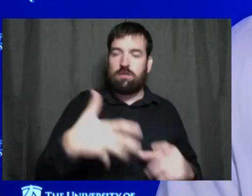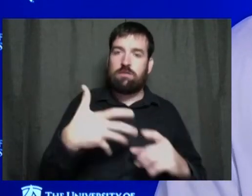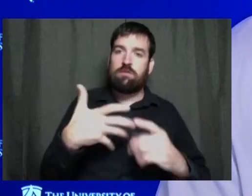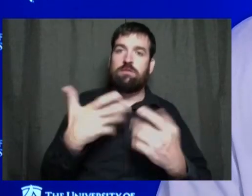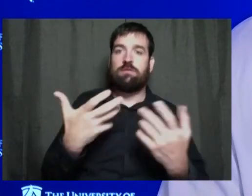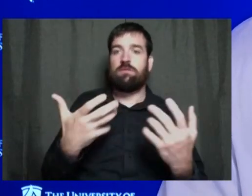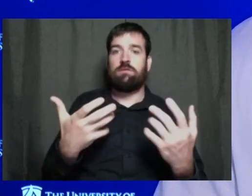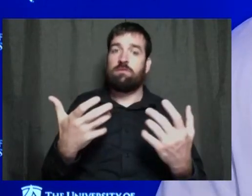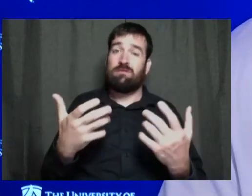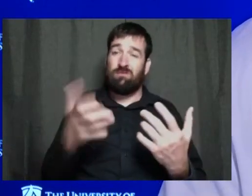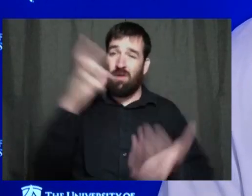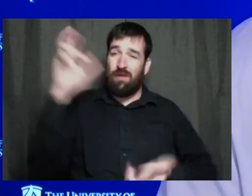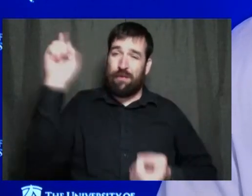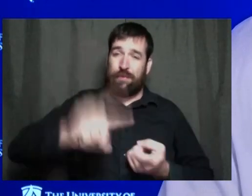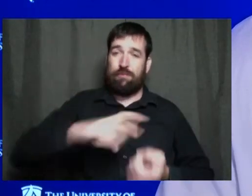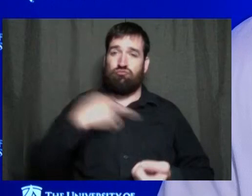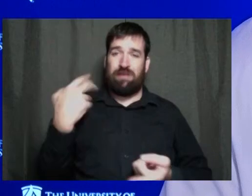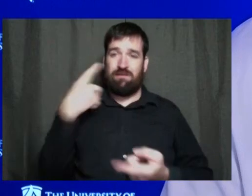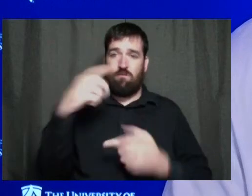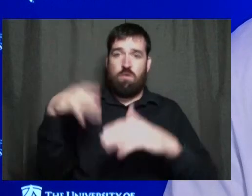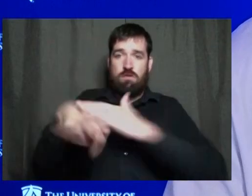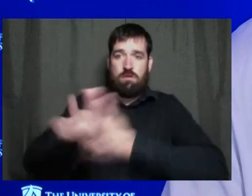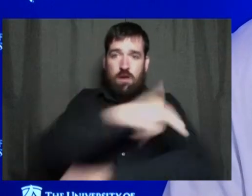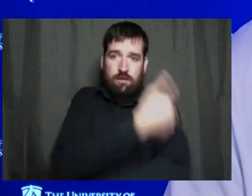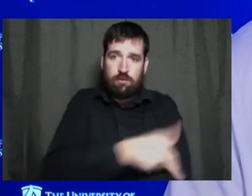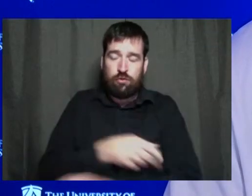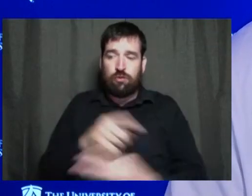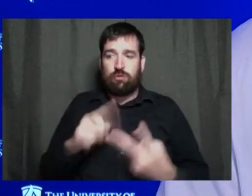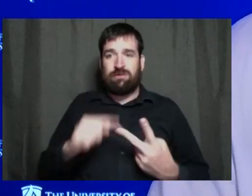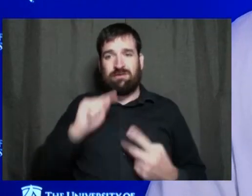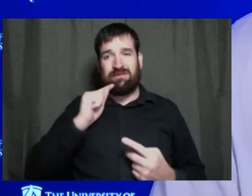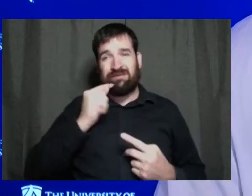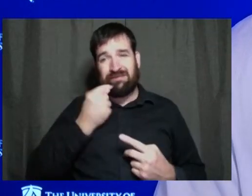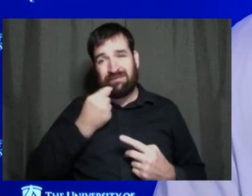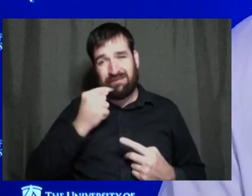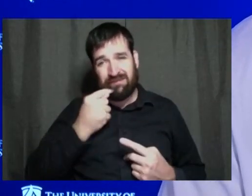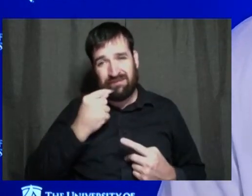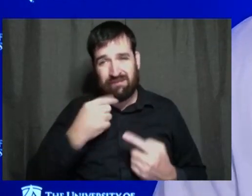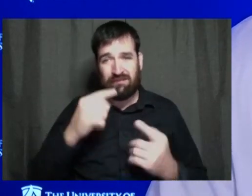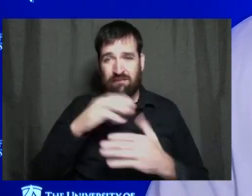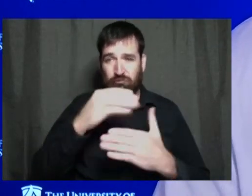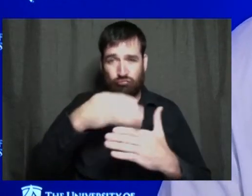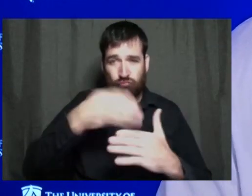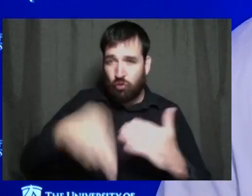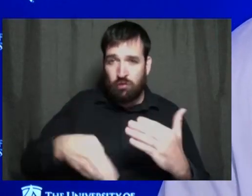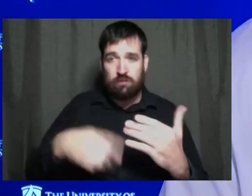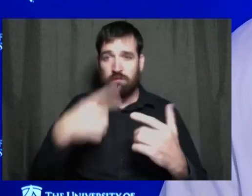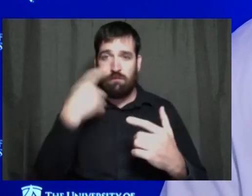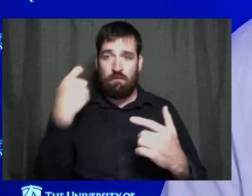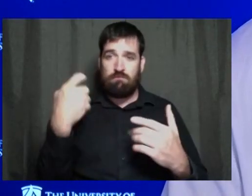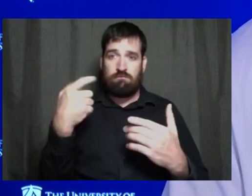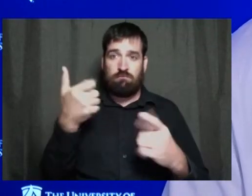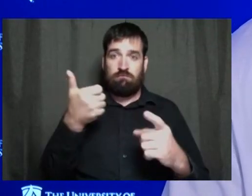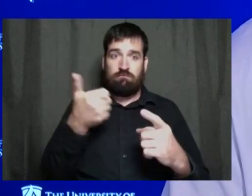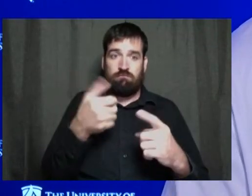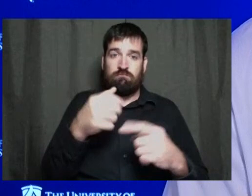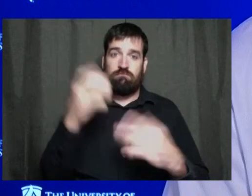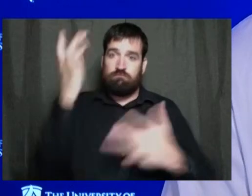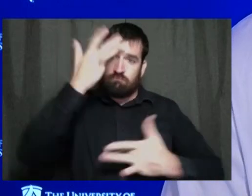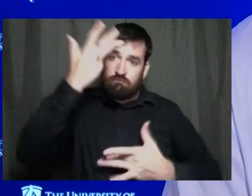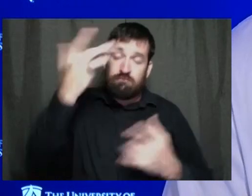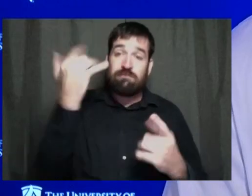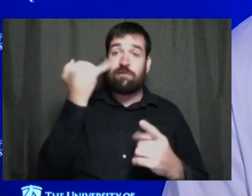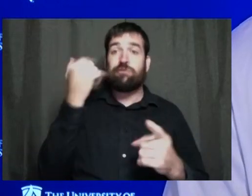risk of going to the hospital, having adverse outcomes for you or your baby. We know that it's safe. All of the